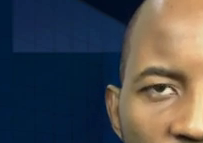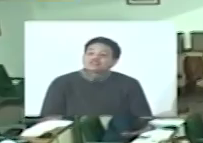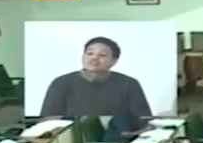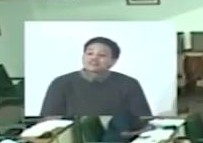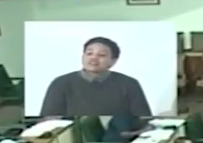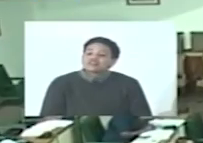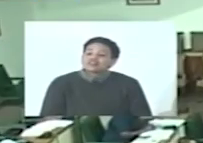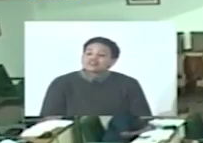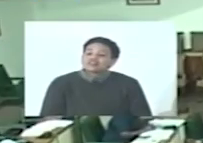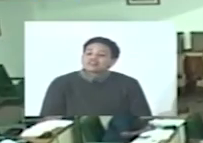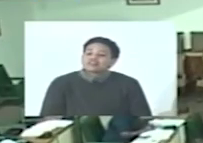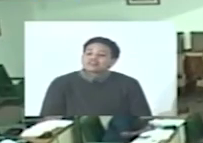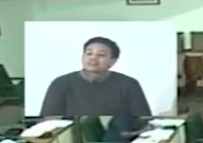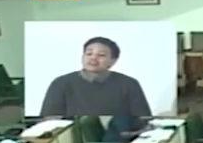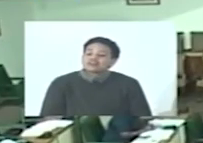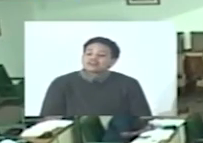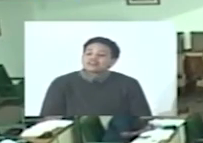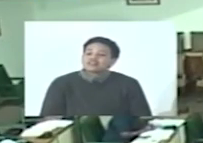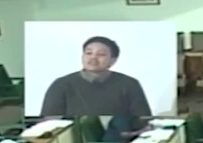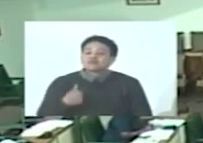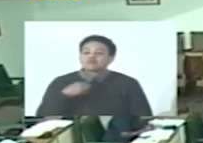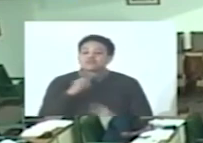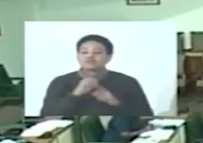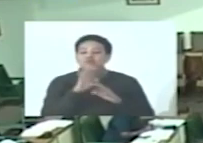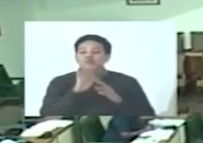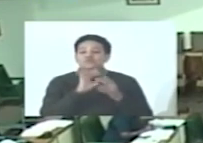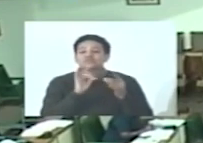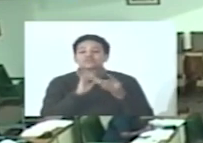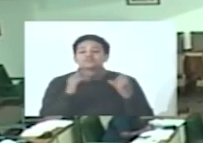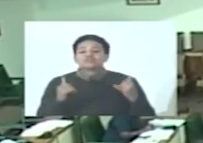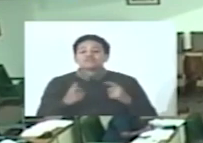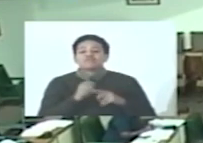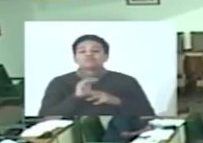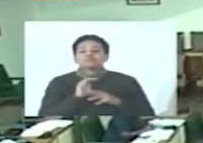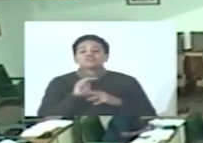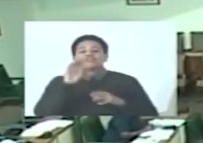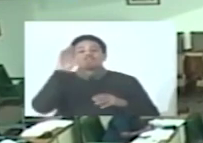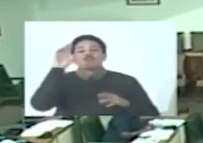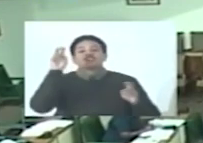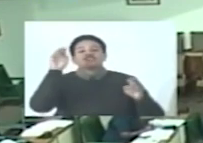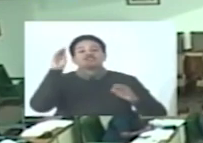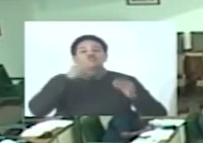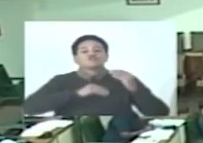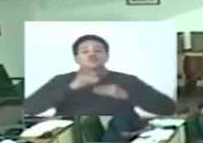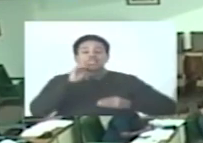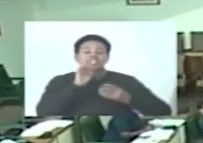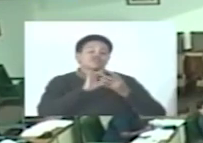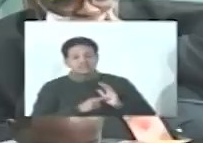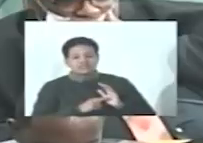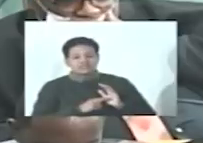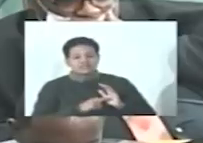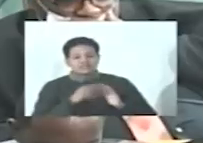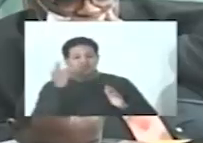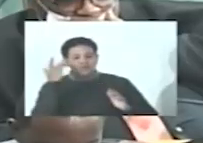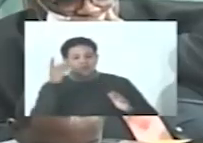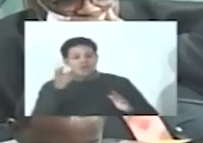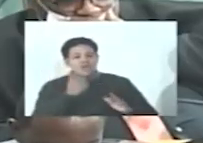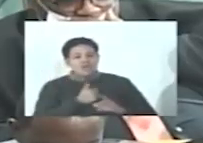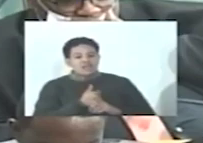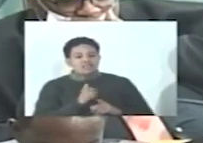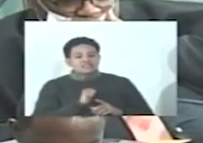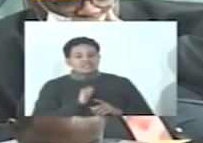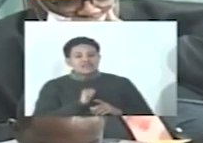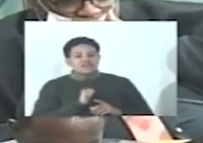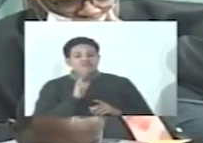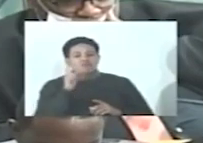cancer. Government, civic, and business leaders have expressed sadness and hailed his contribution to press freedom and media management. I